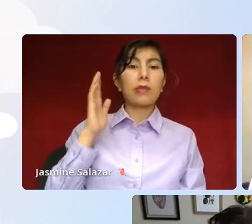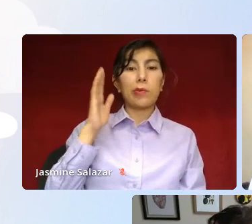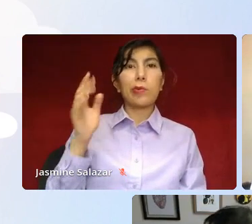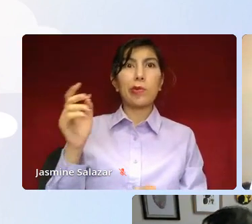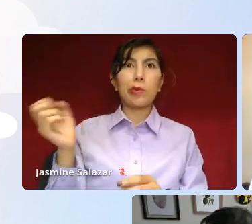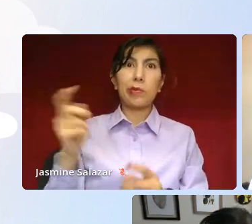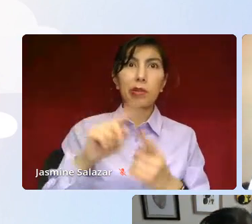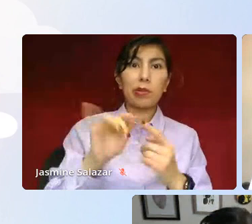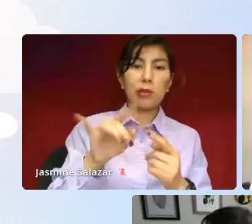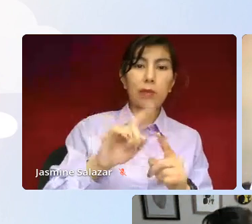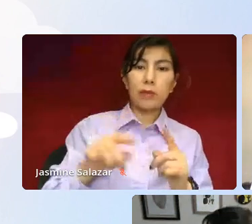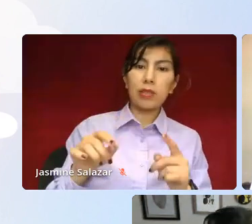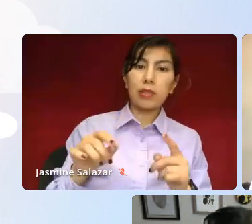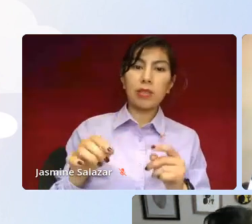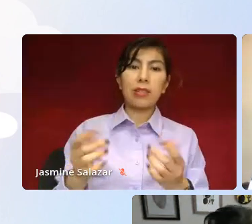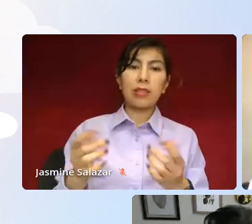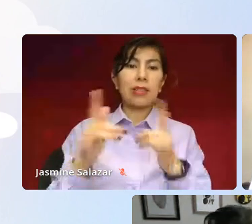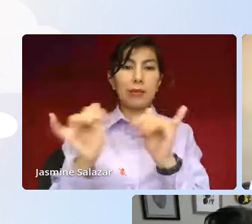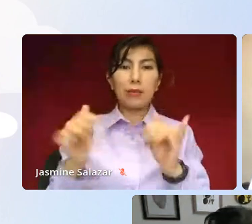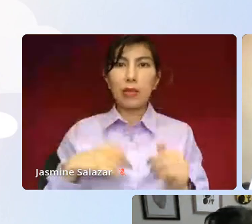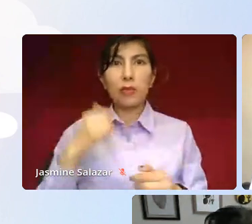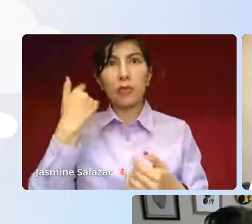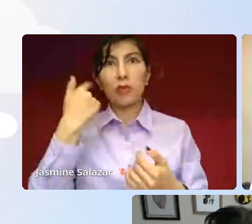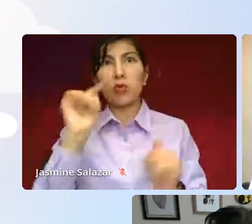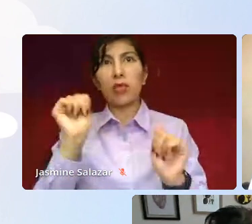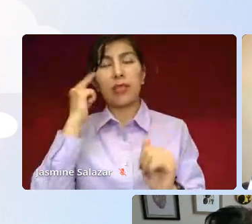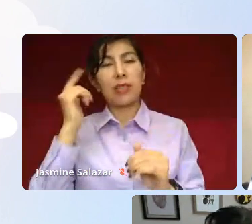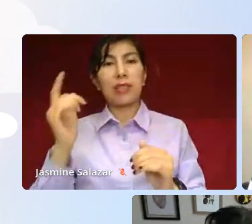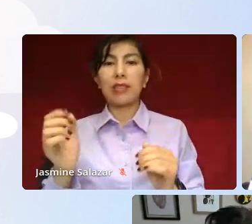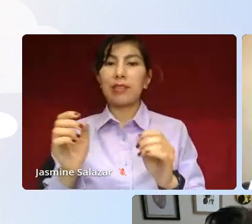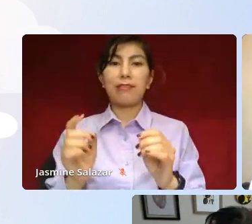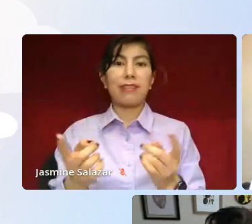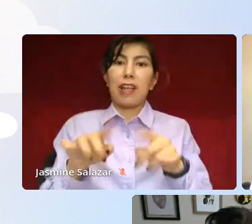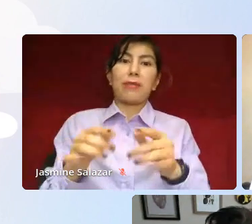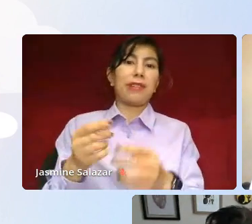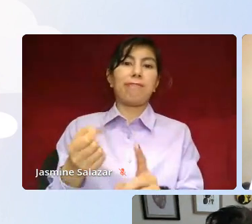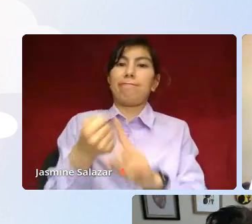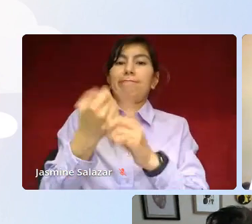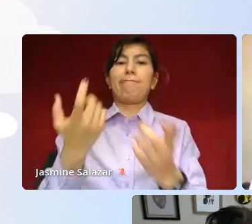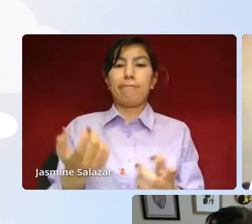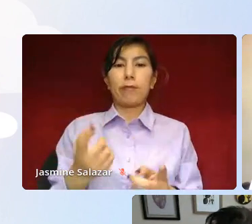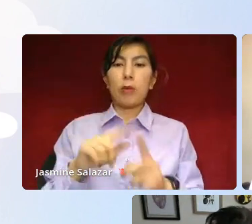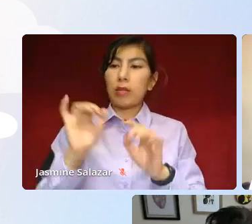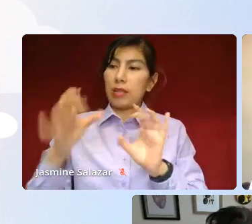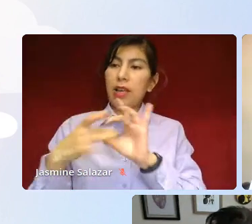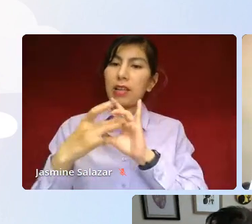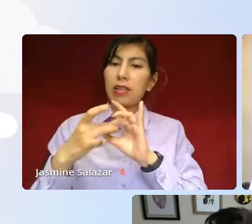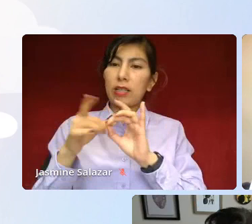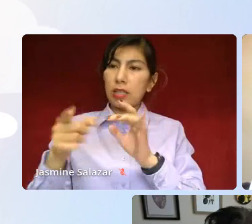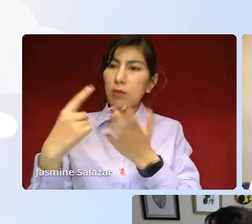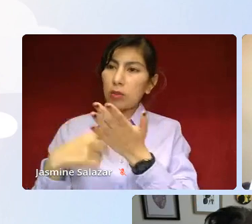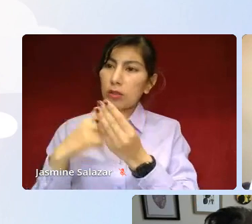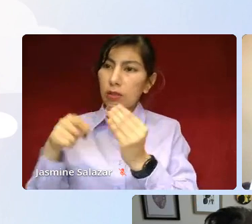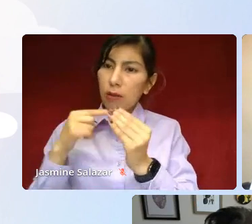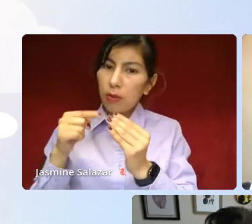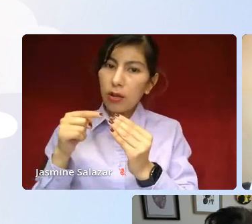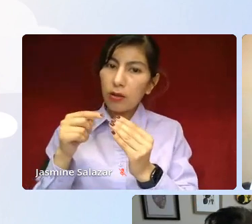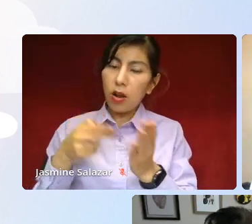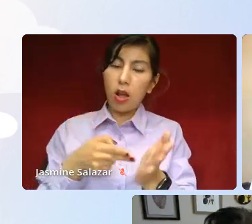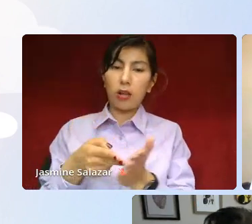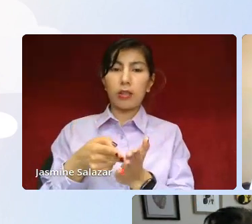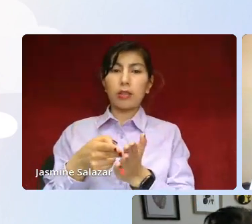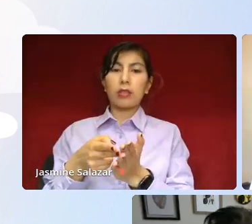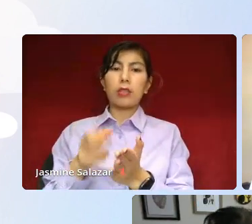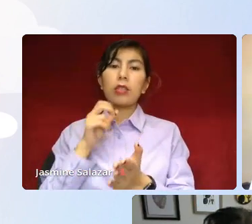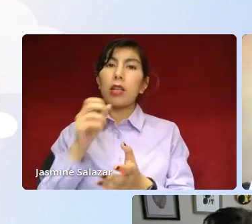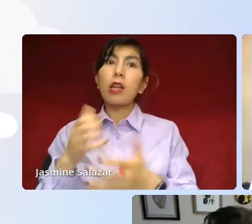pretend it's all spontaneous. But this idea of like this connection, and Raquel, you talked about that really nicely, about there's not going to be a